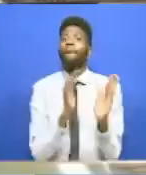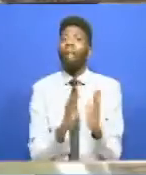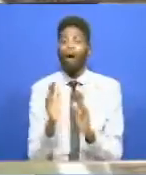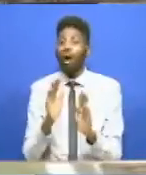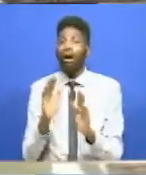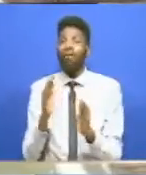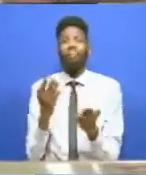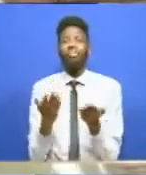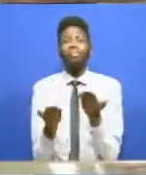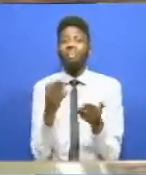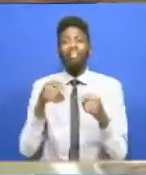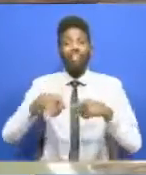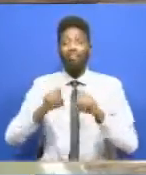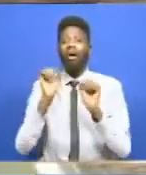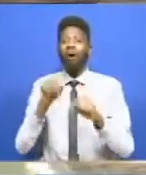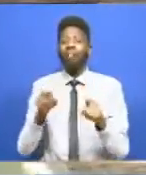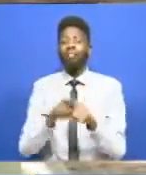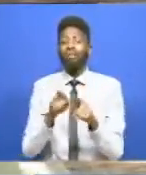hiyo, vyenye unaweza saidia,